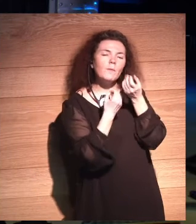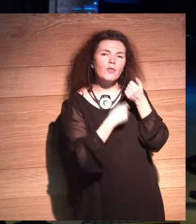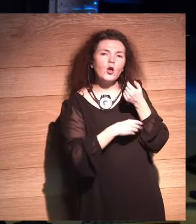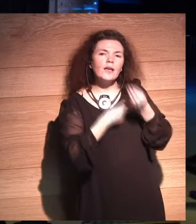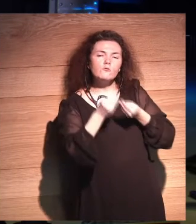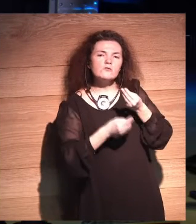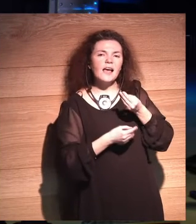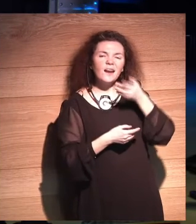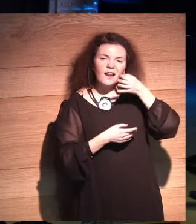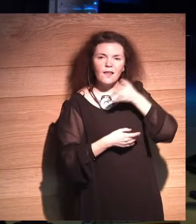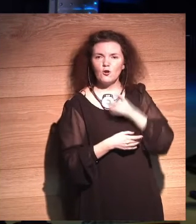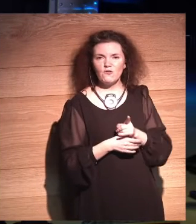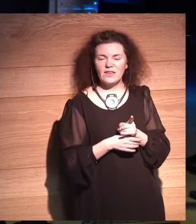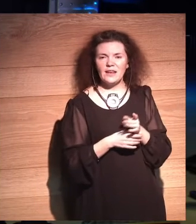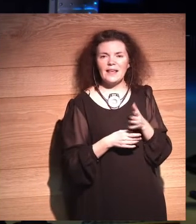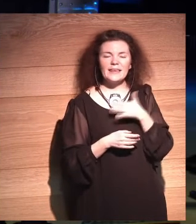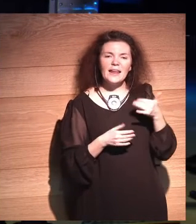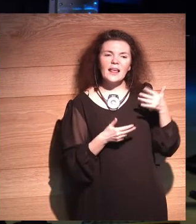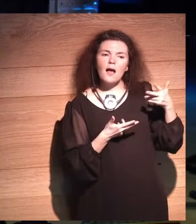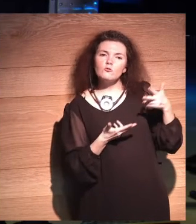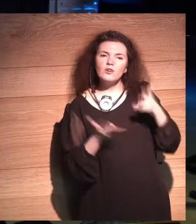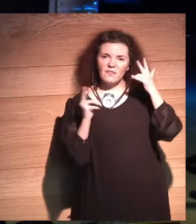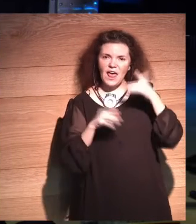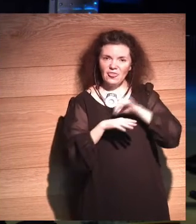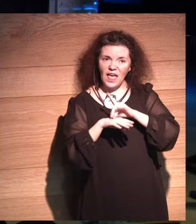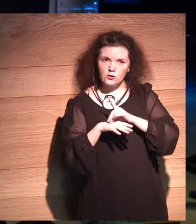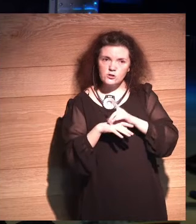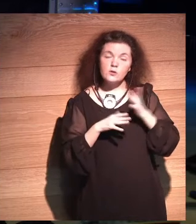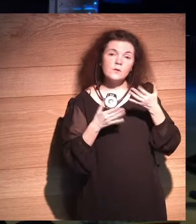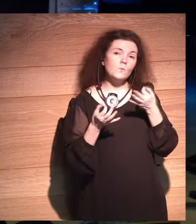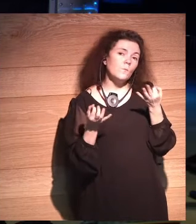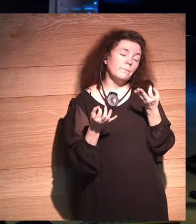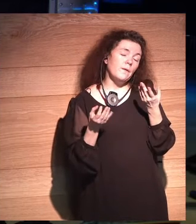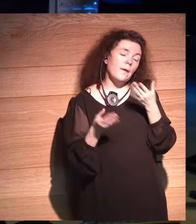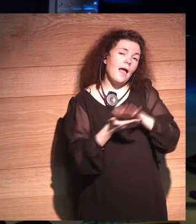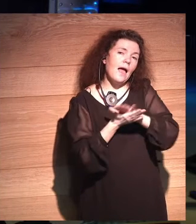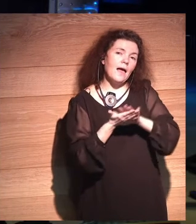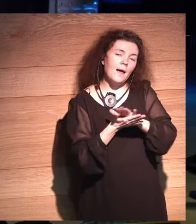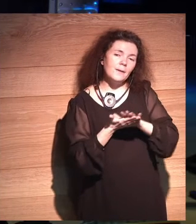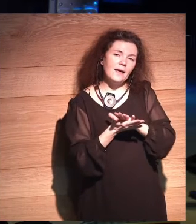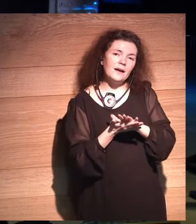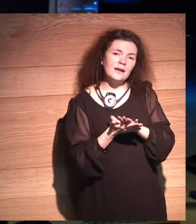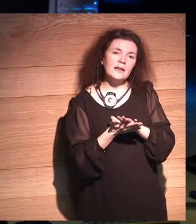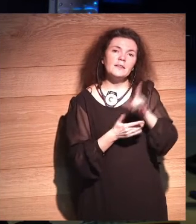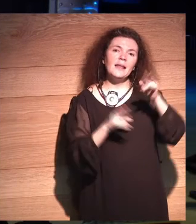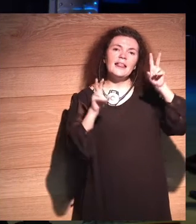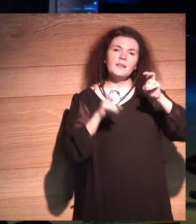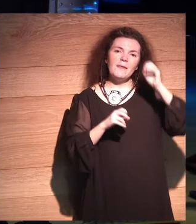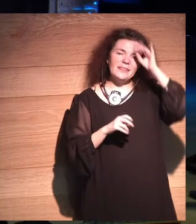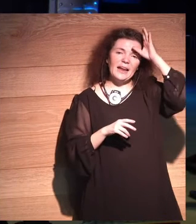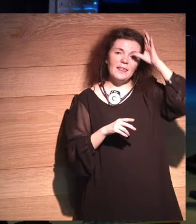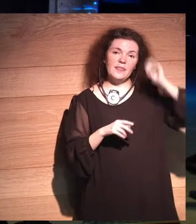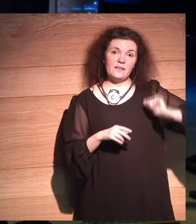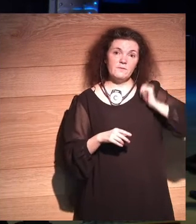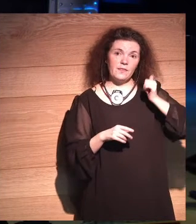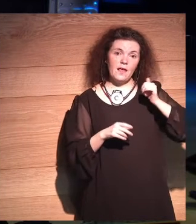have to worry about the big bad future of what happens as we introduce more artificial intelligence into all of these